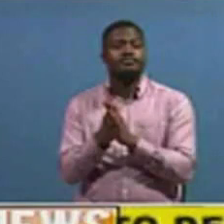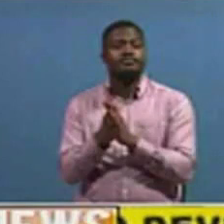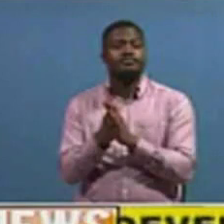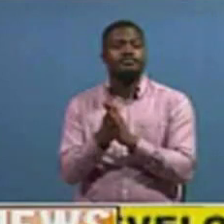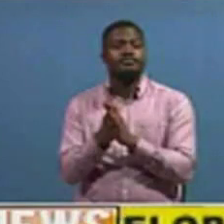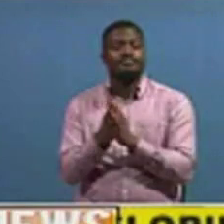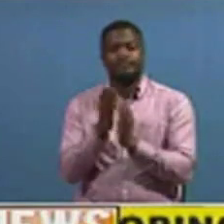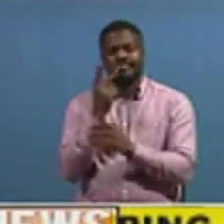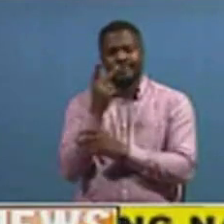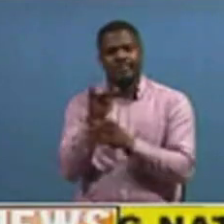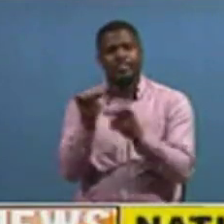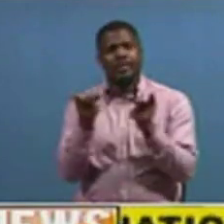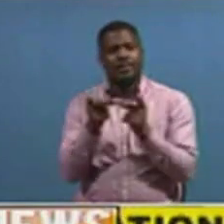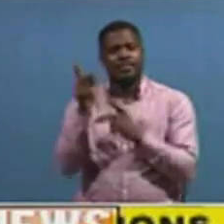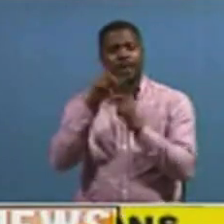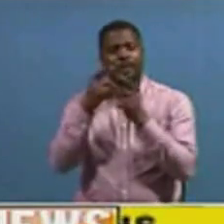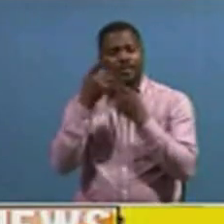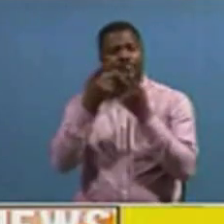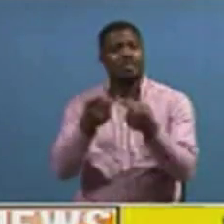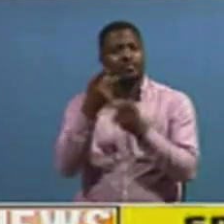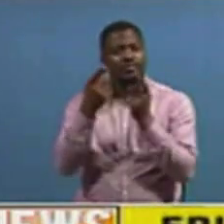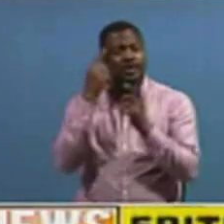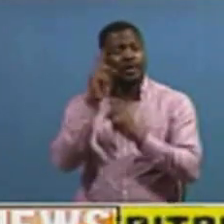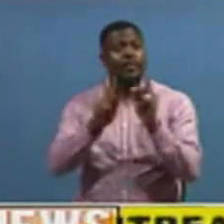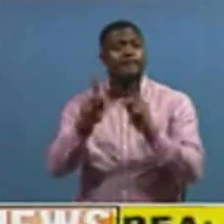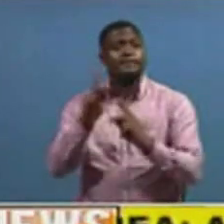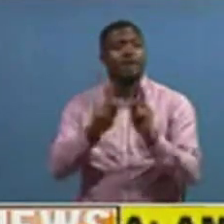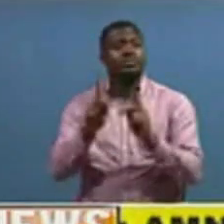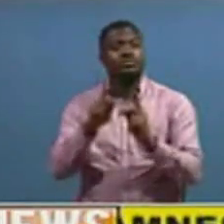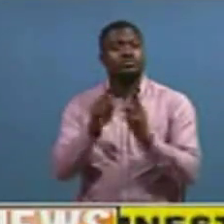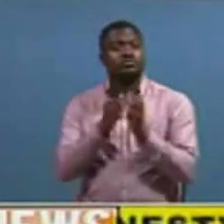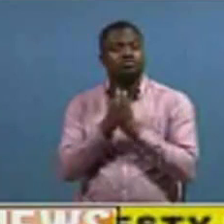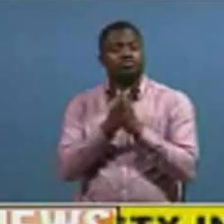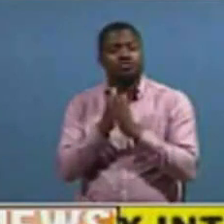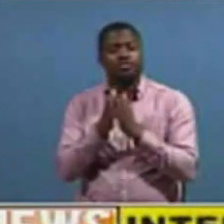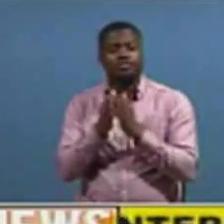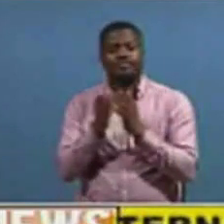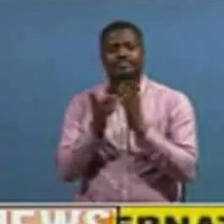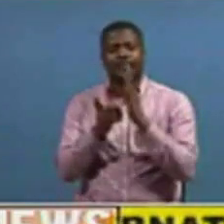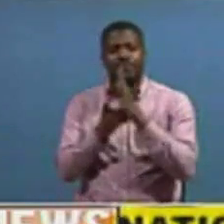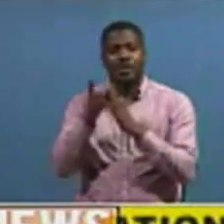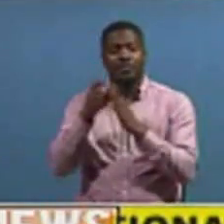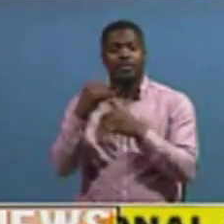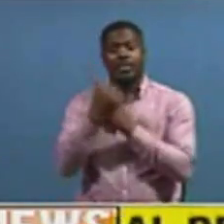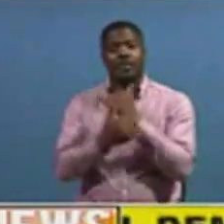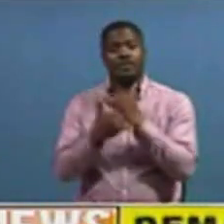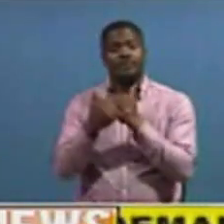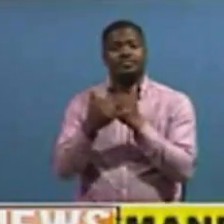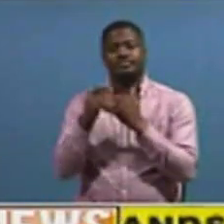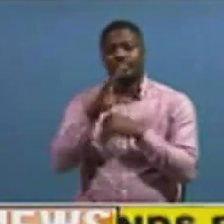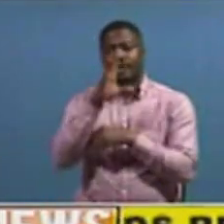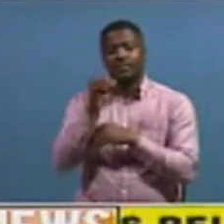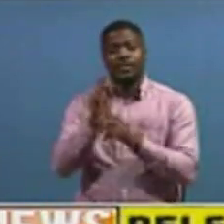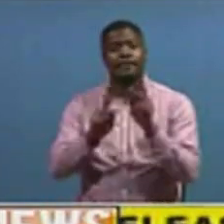a site for pilgrimage for people interested in the development of the African peoples across